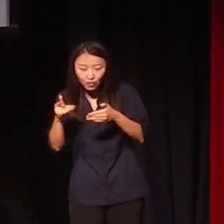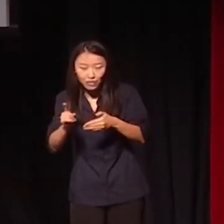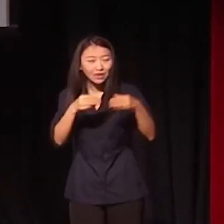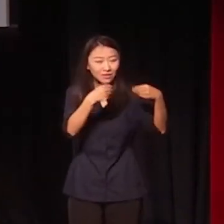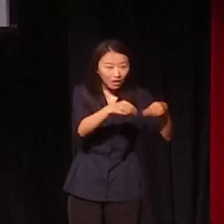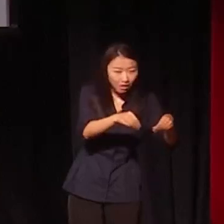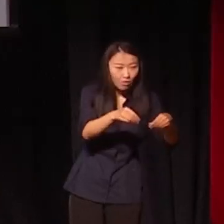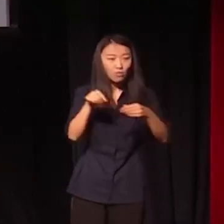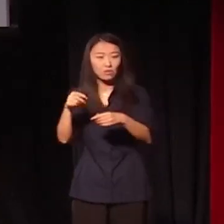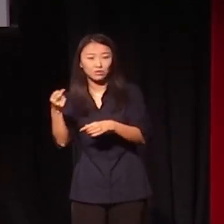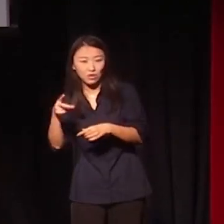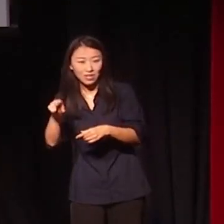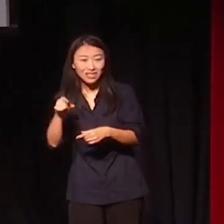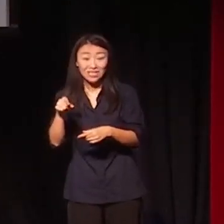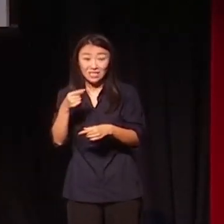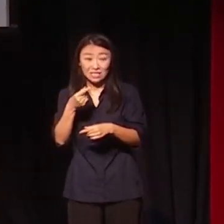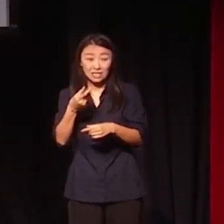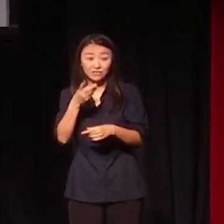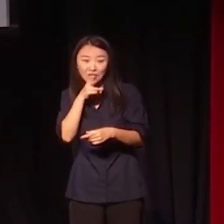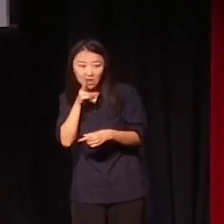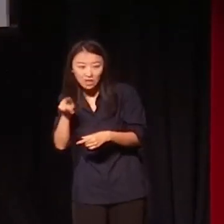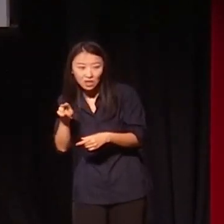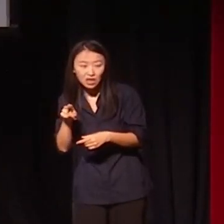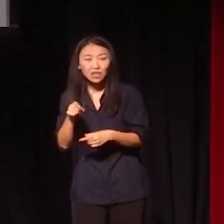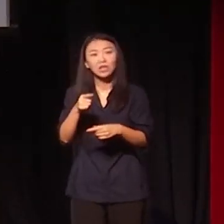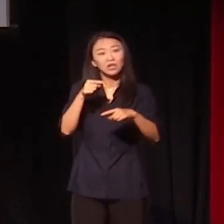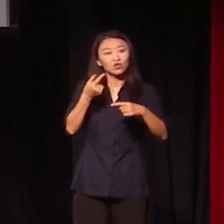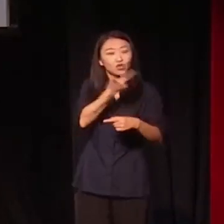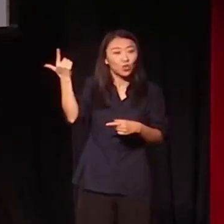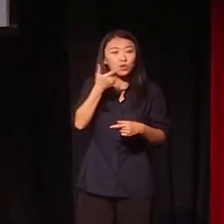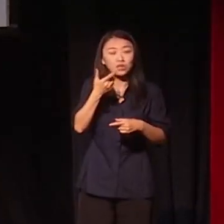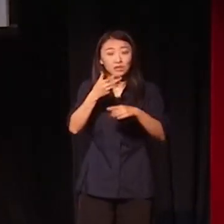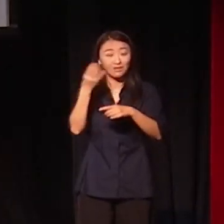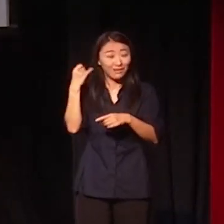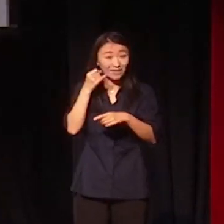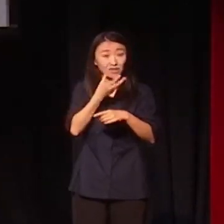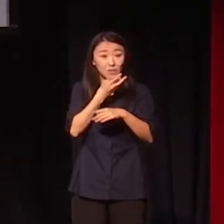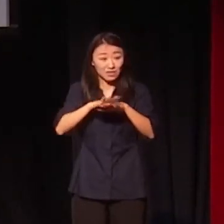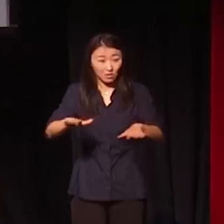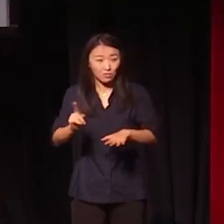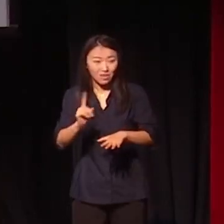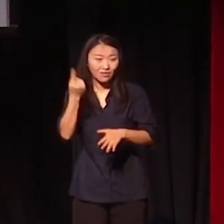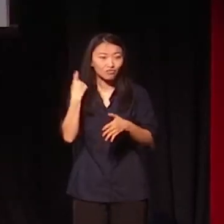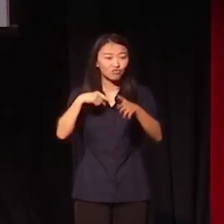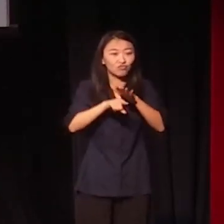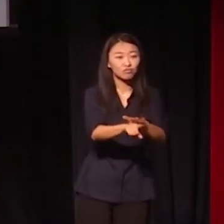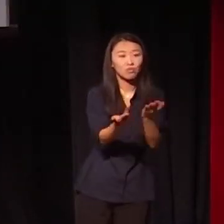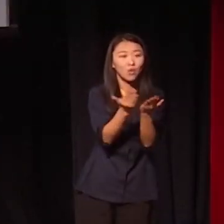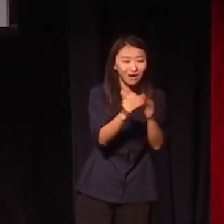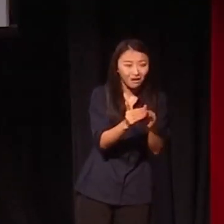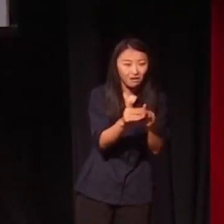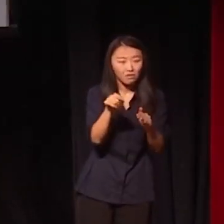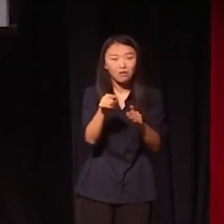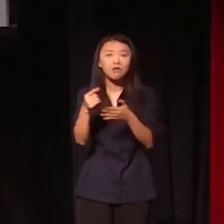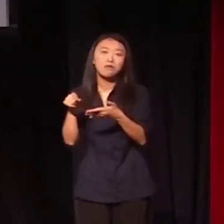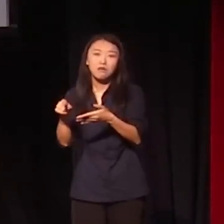deaf people are educated at what we would say in the mainstream, so they are integrated into local schools,